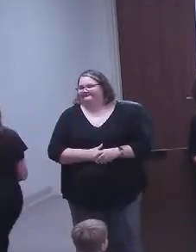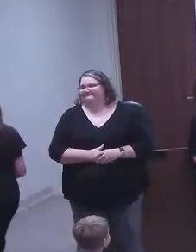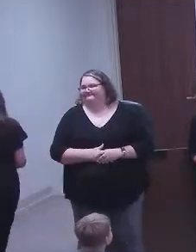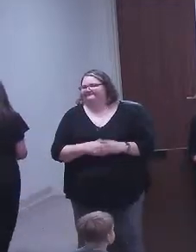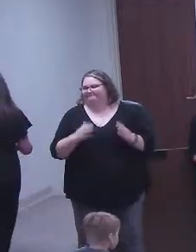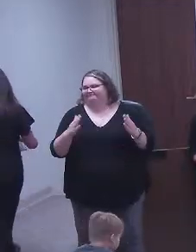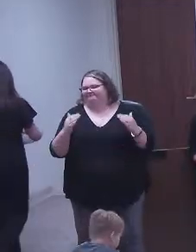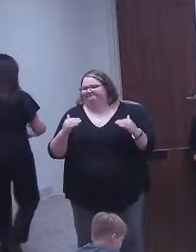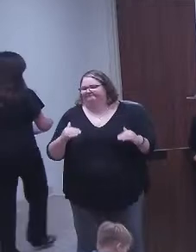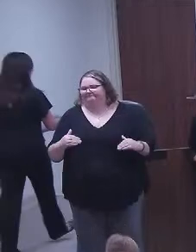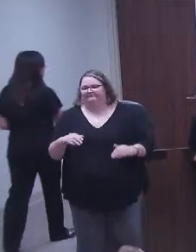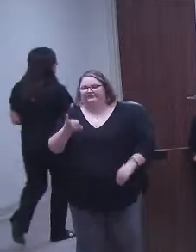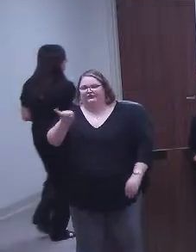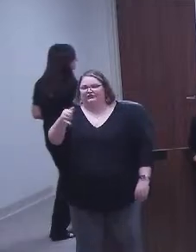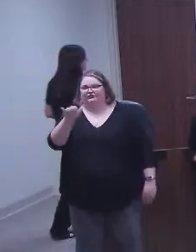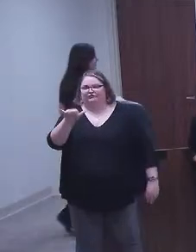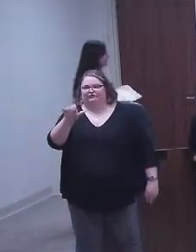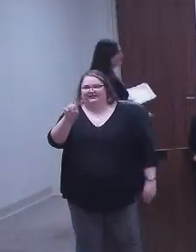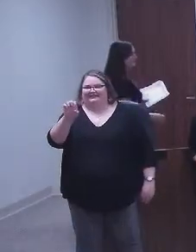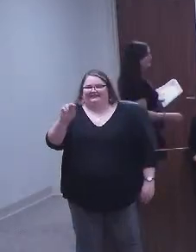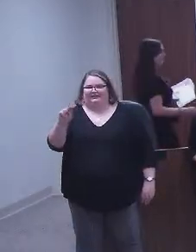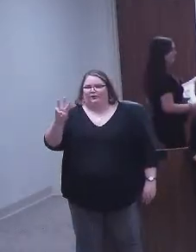Jaden Walden.